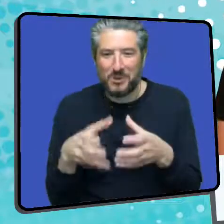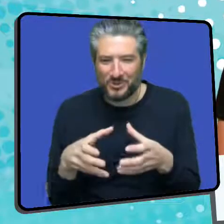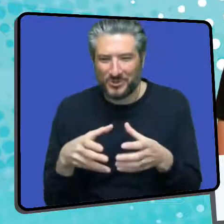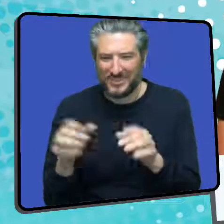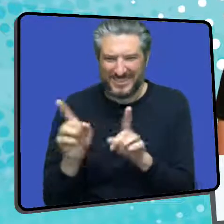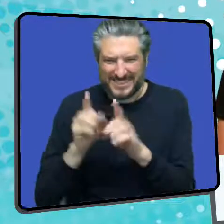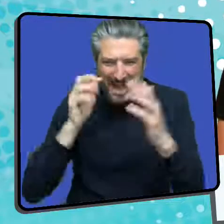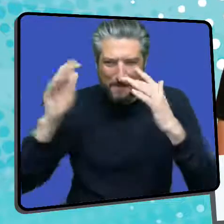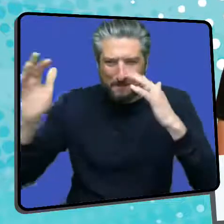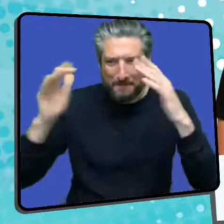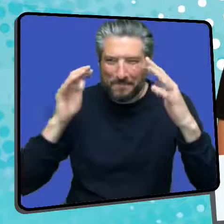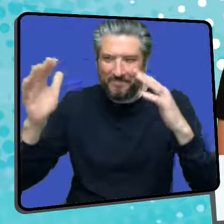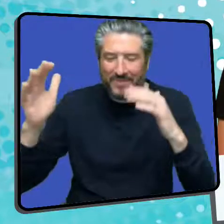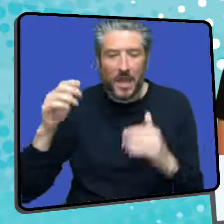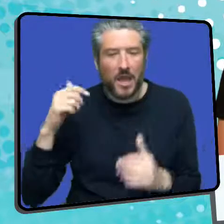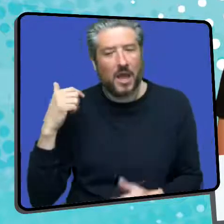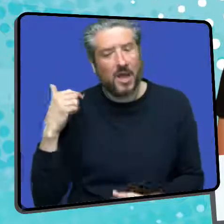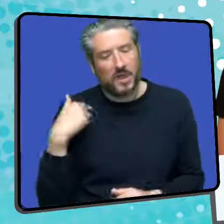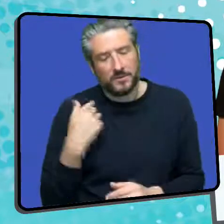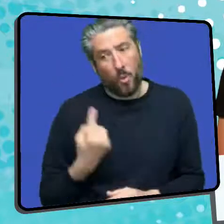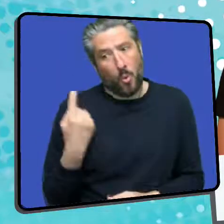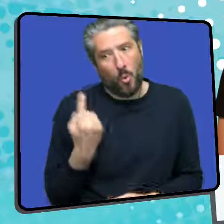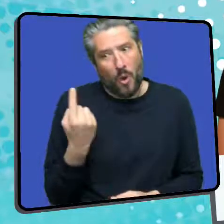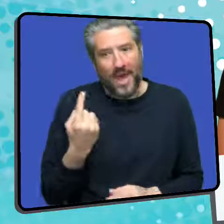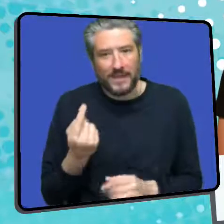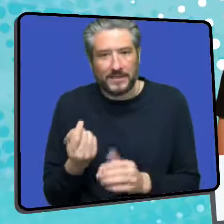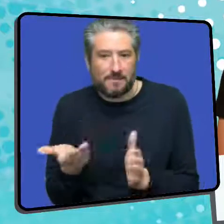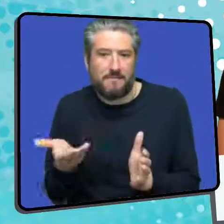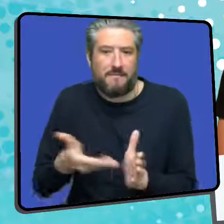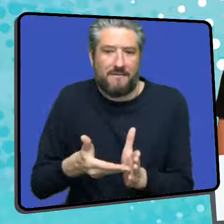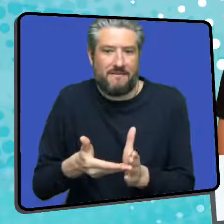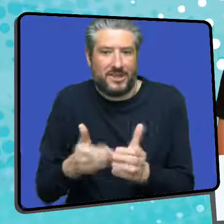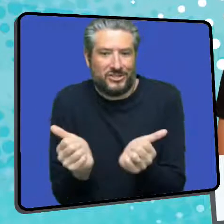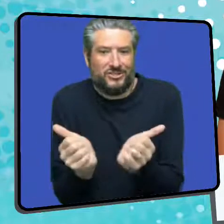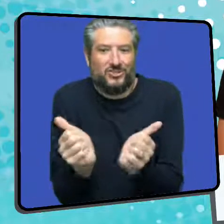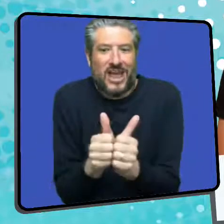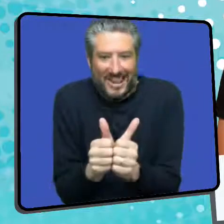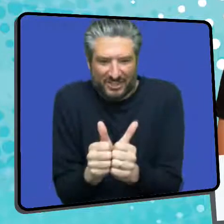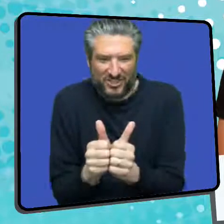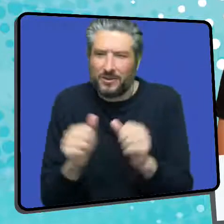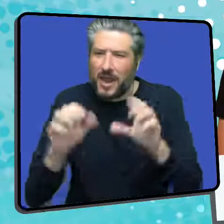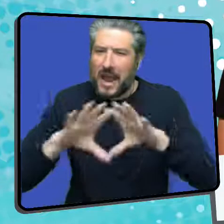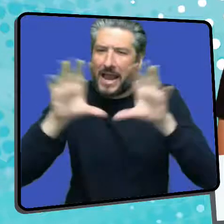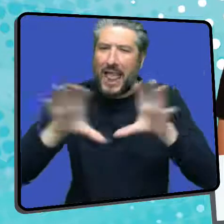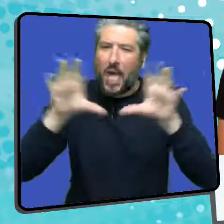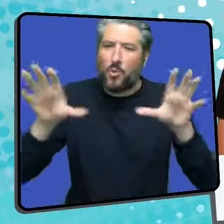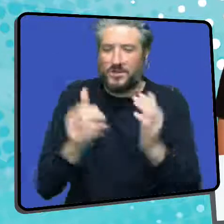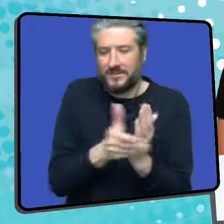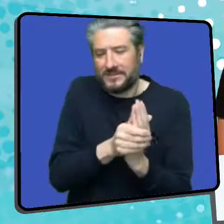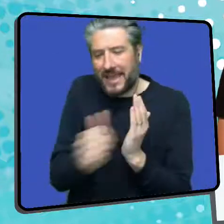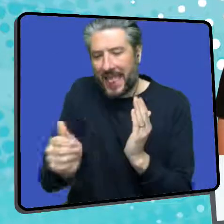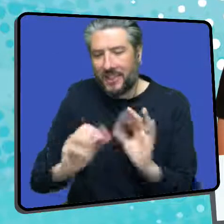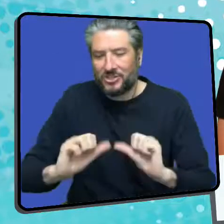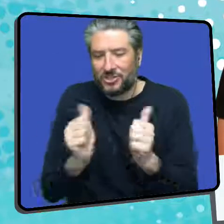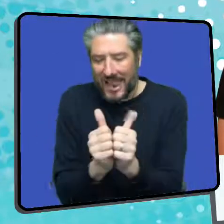a challenge called a Cloud Skills Challenge. So if you want to go ahead and take these challenges, go to